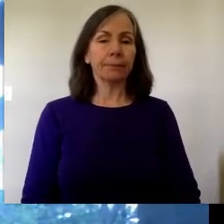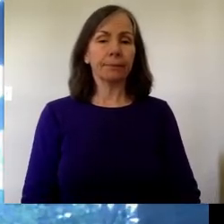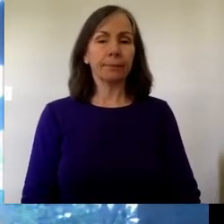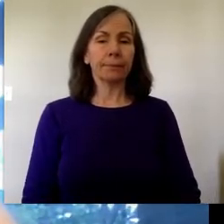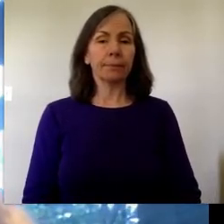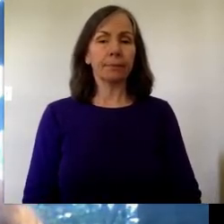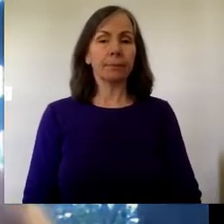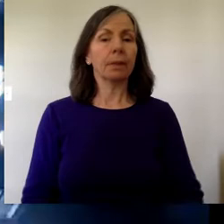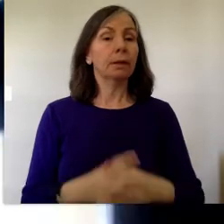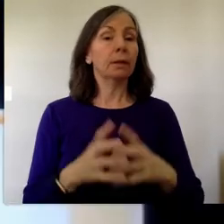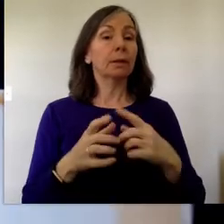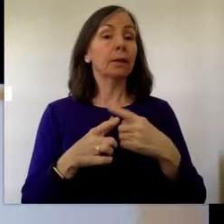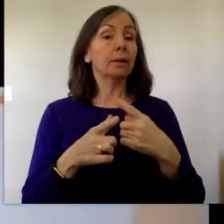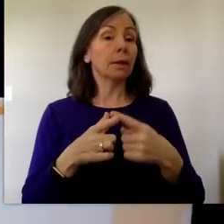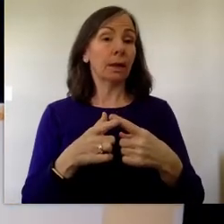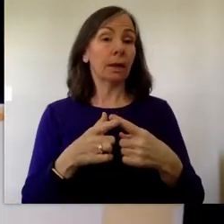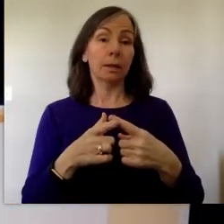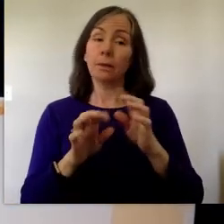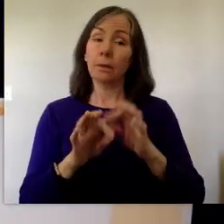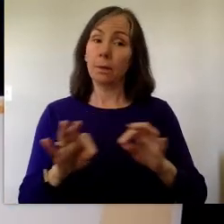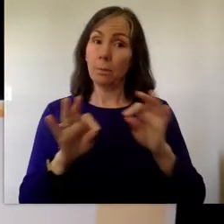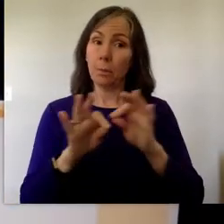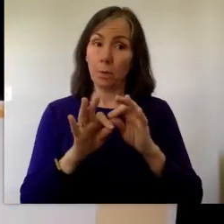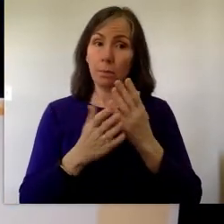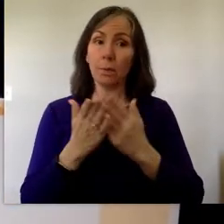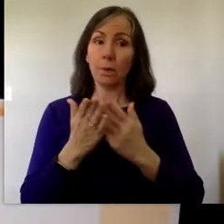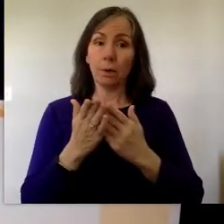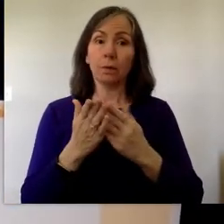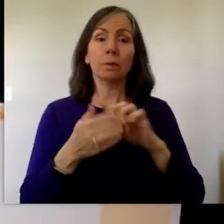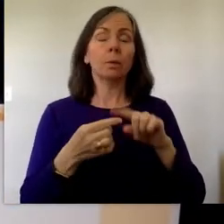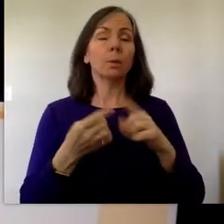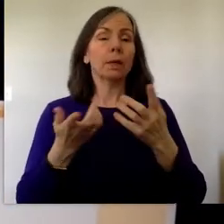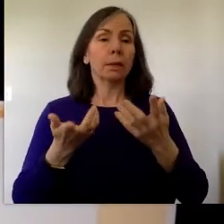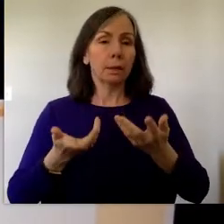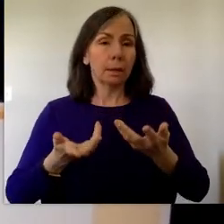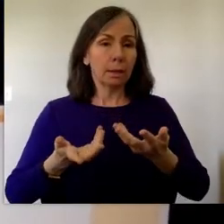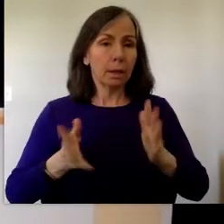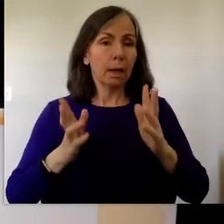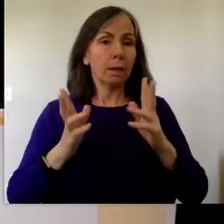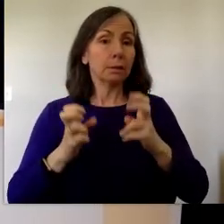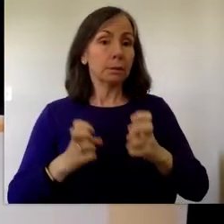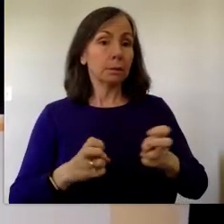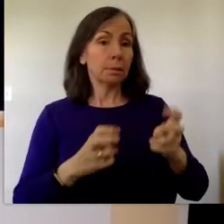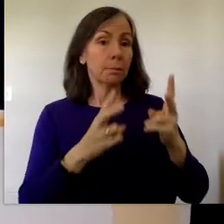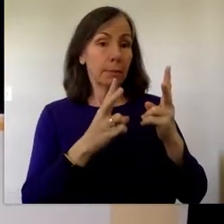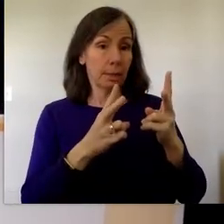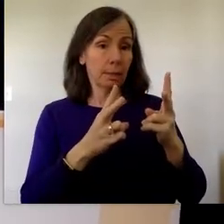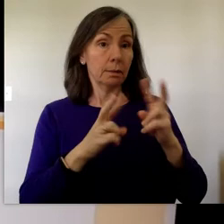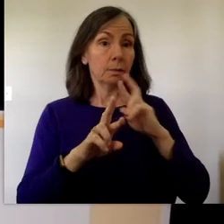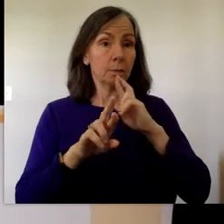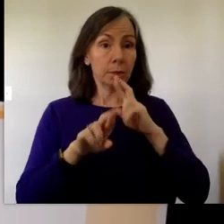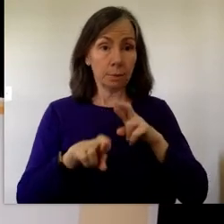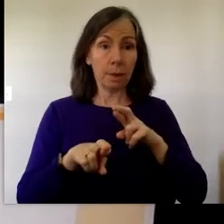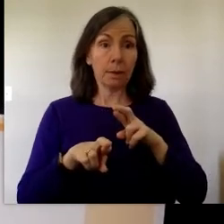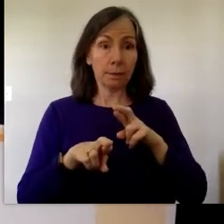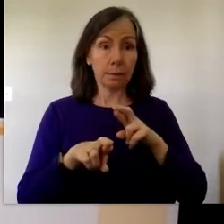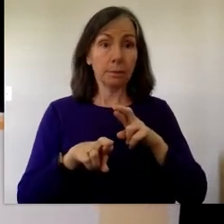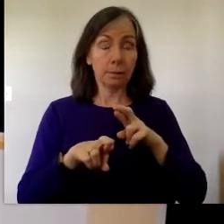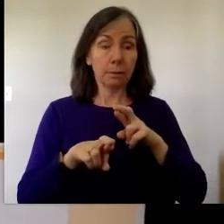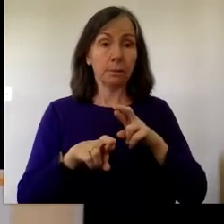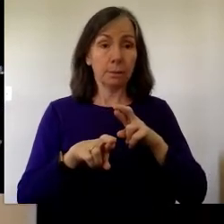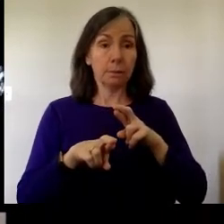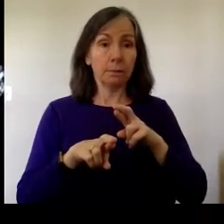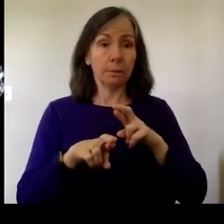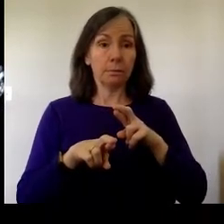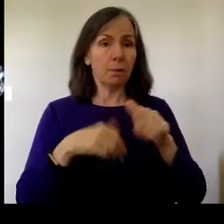And then here's what's important to do. When you're done, when you have submitted your response to your